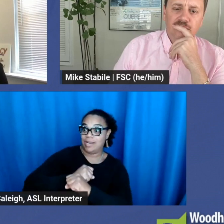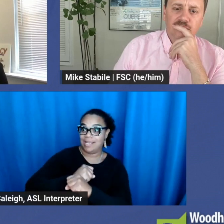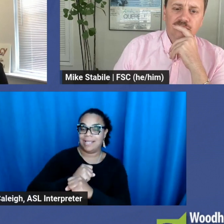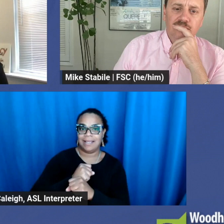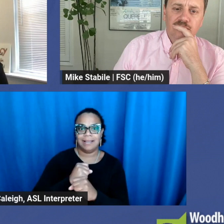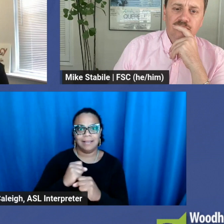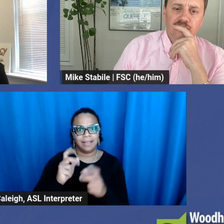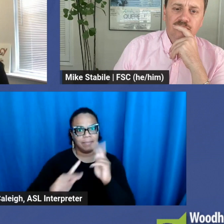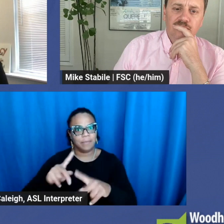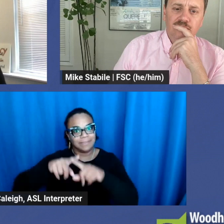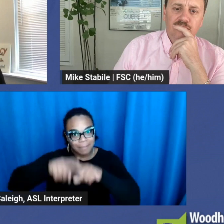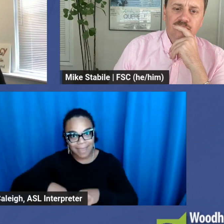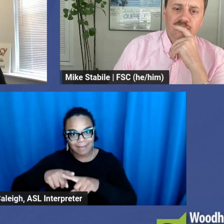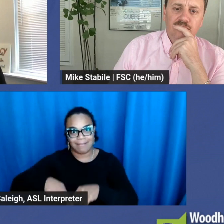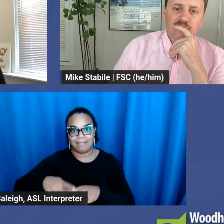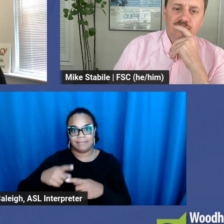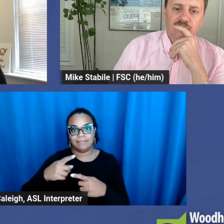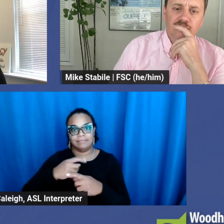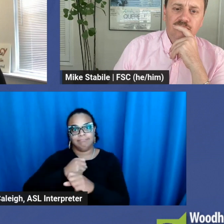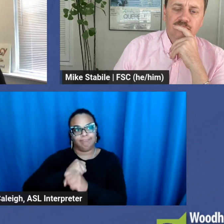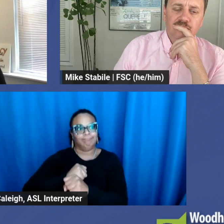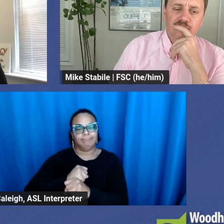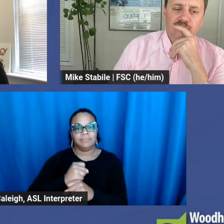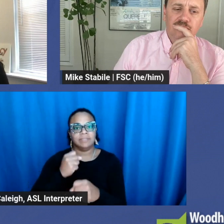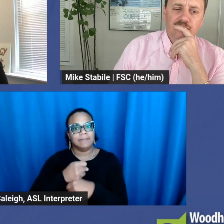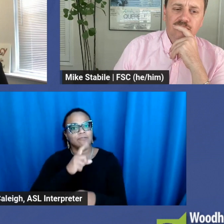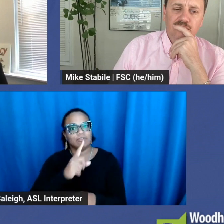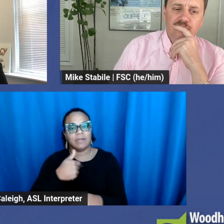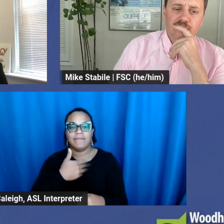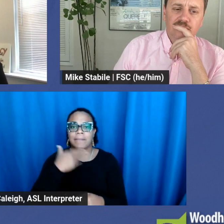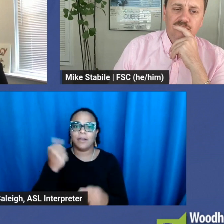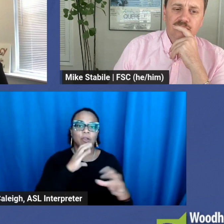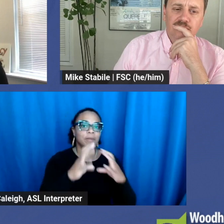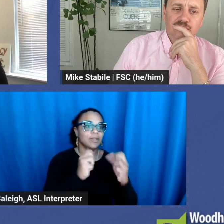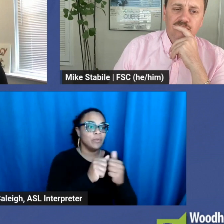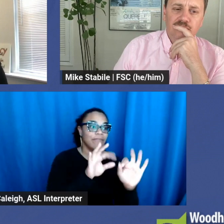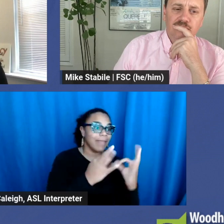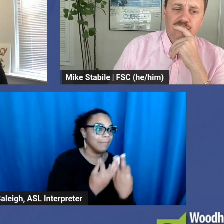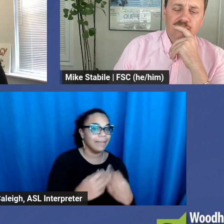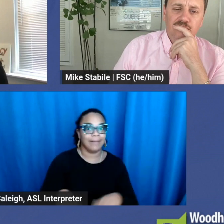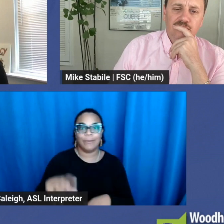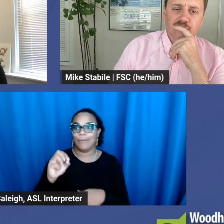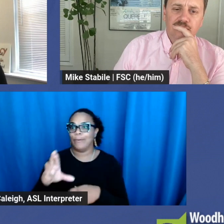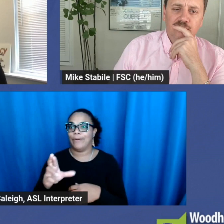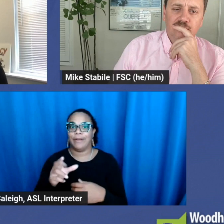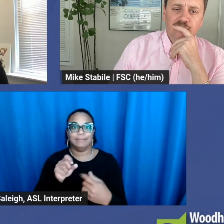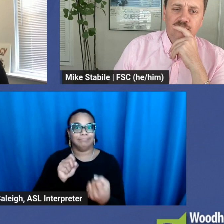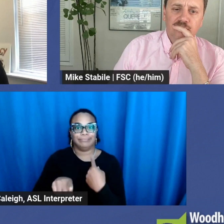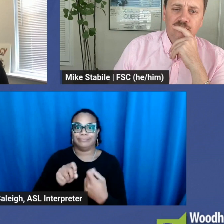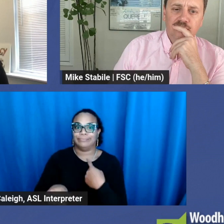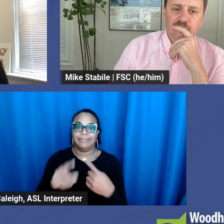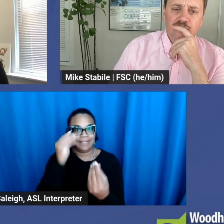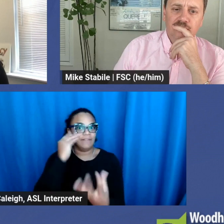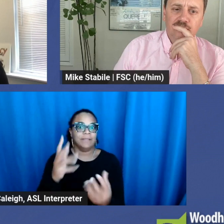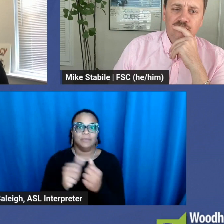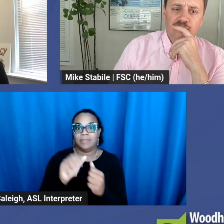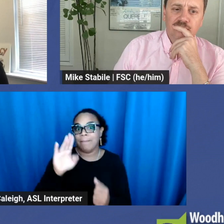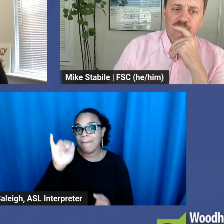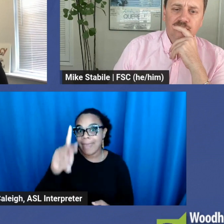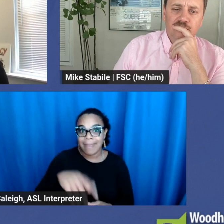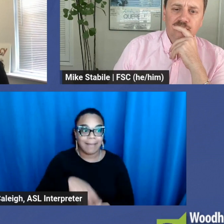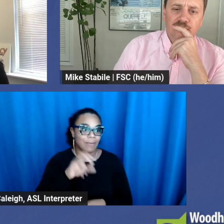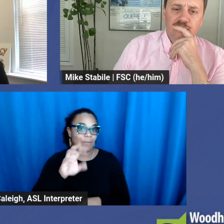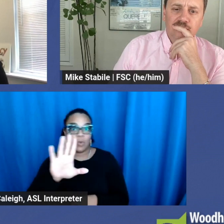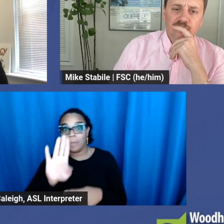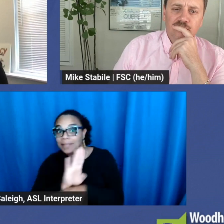ensure that their communications, whether it's with your family, your bank, any business or clients that you interact with